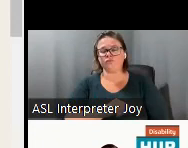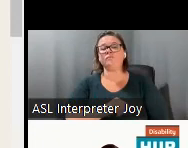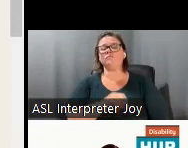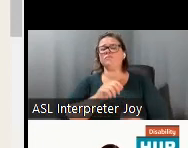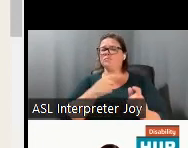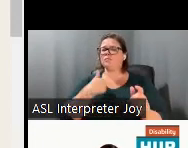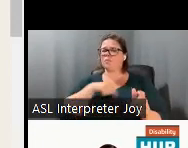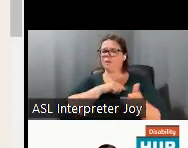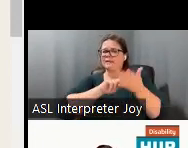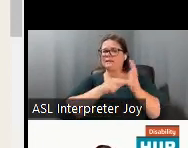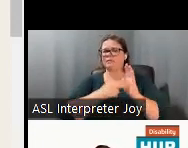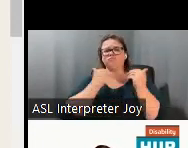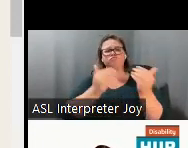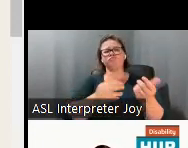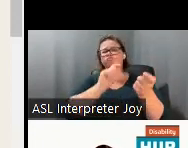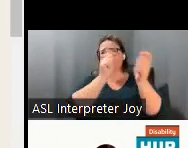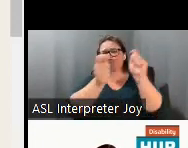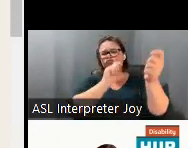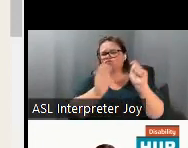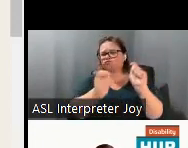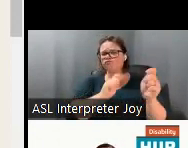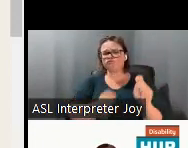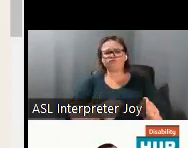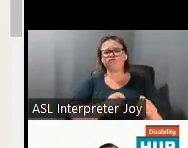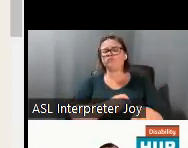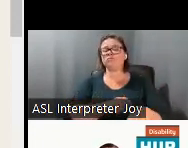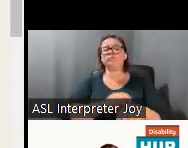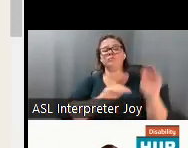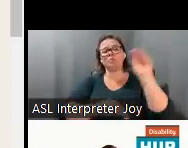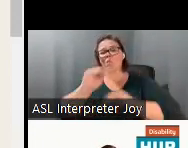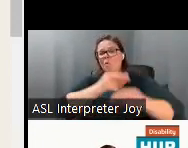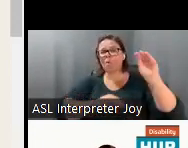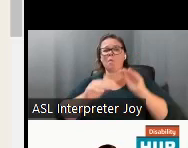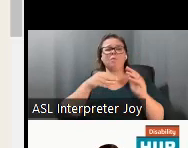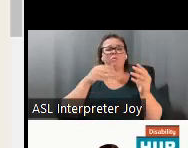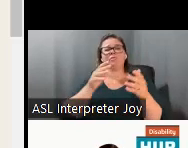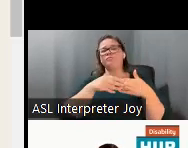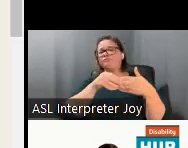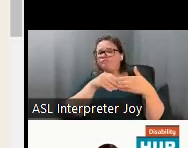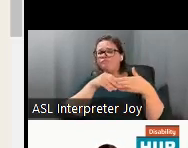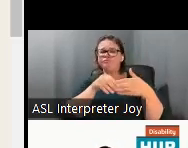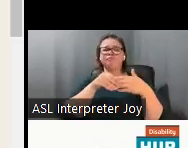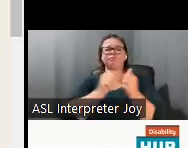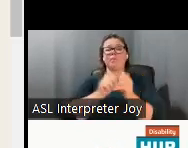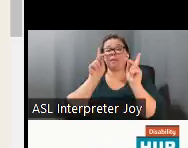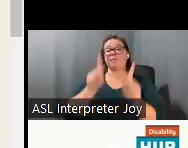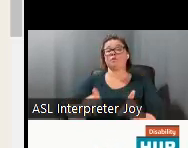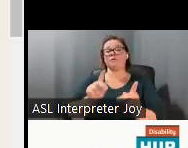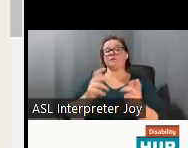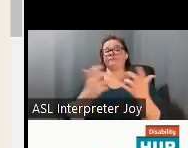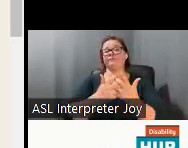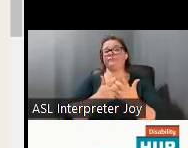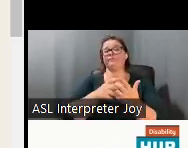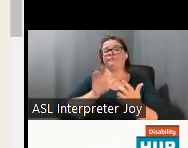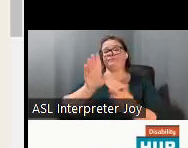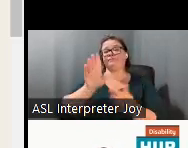to change and move and be fluid with the person. So maybe mom